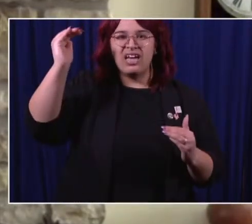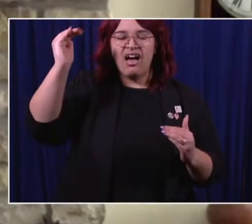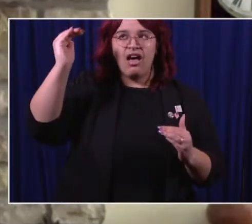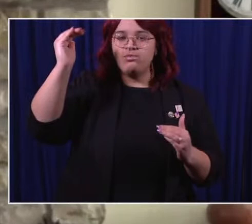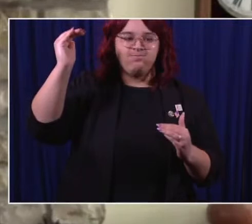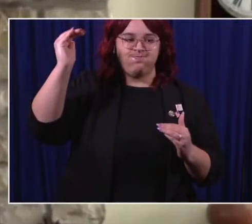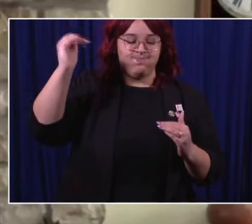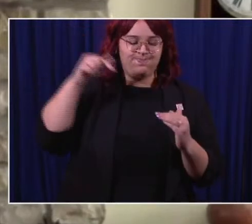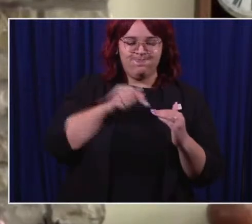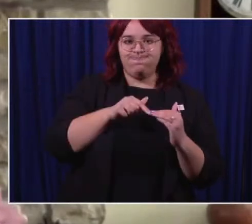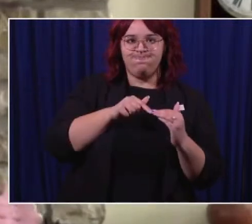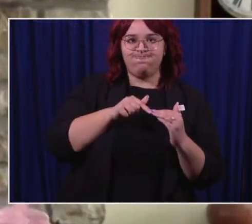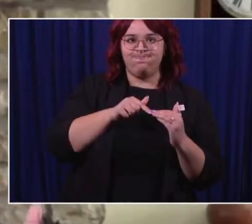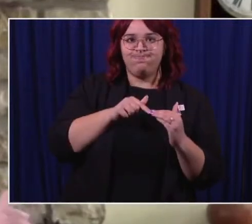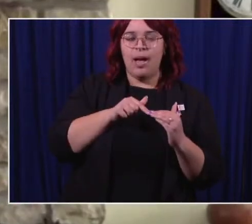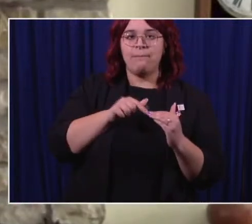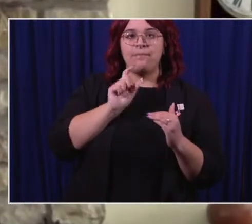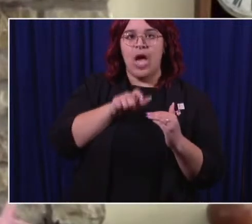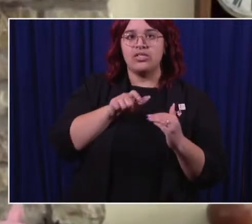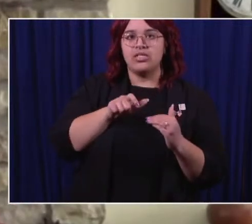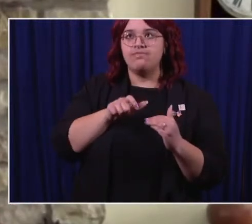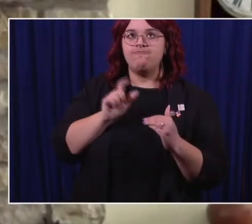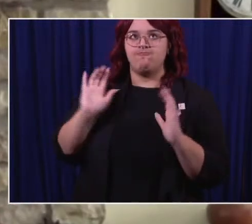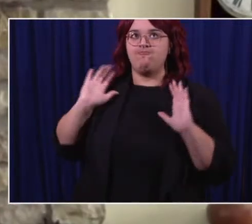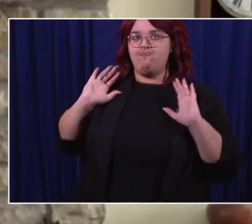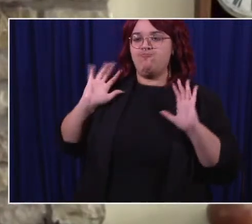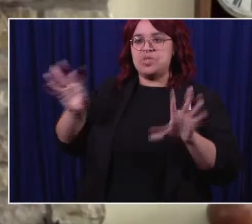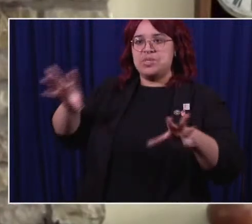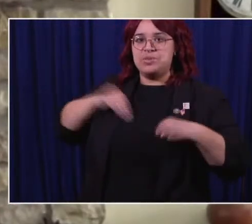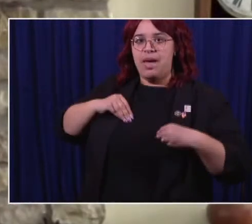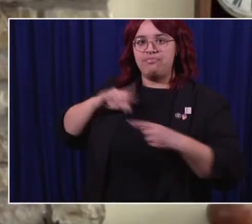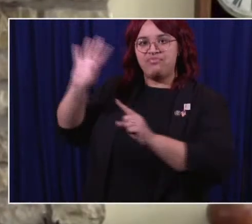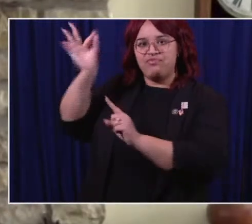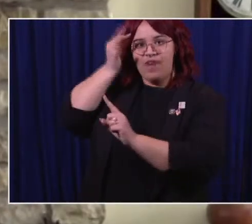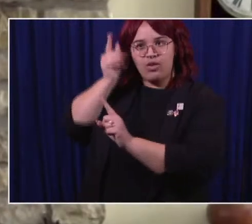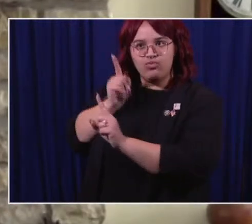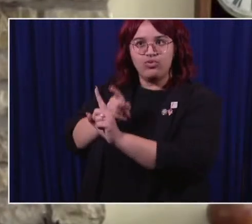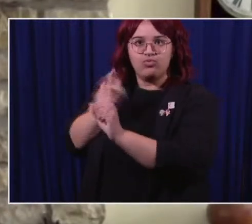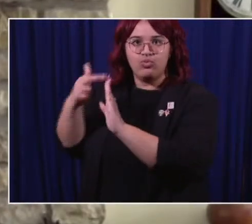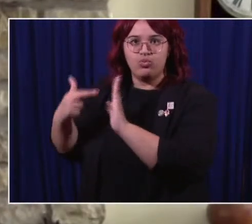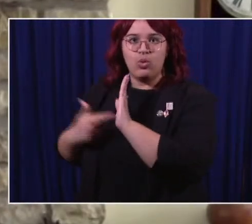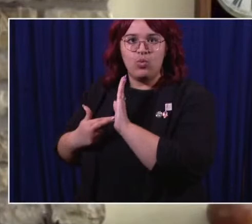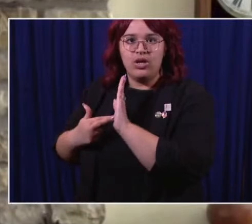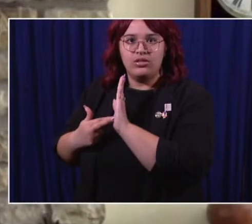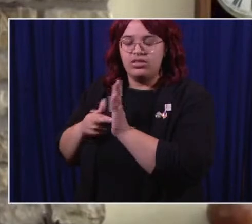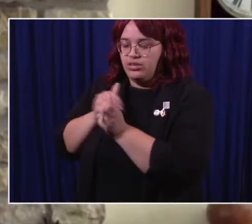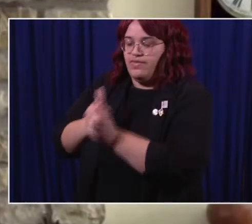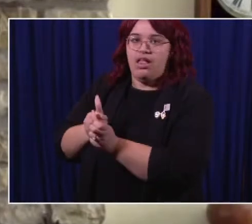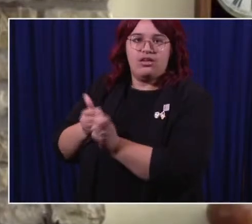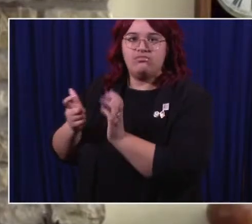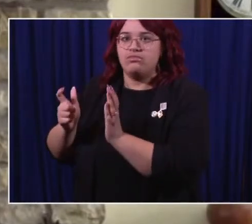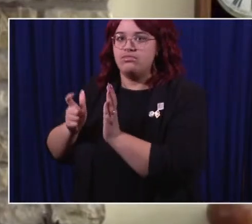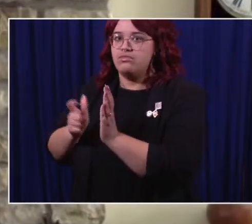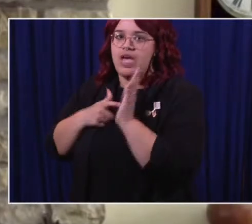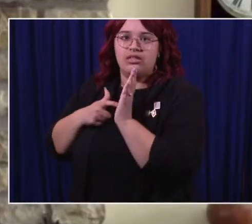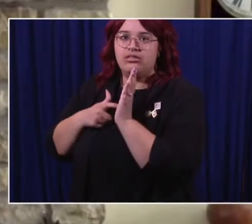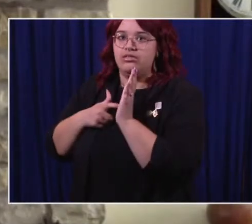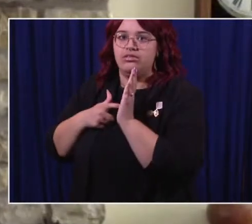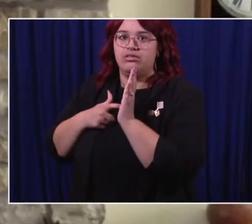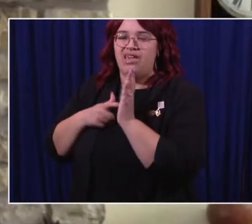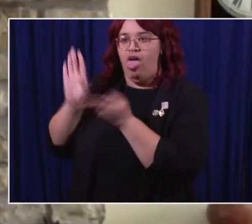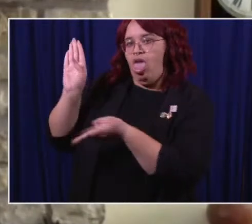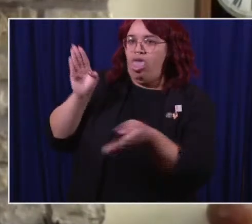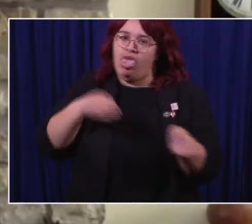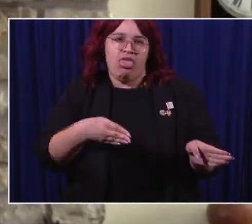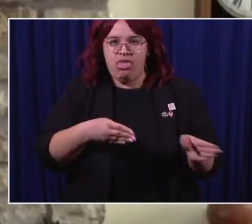homes have to comply with these federal regulations. But I do want to talk about some